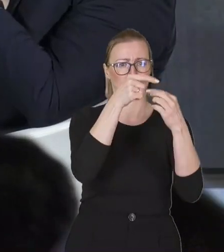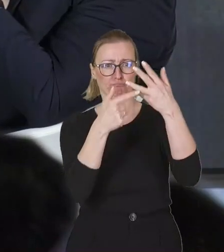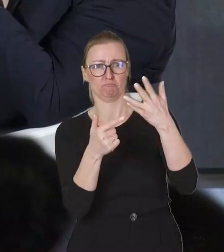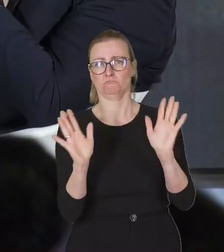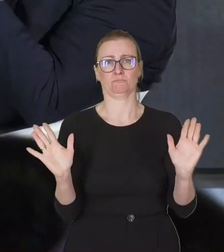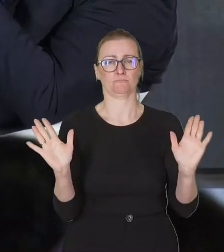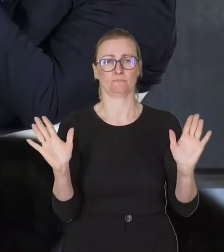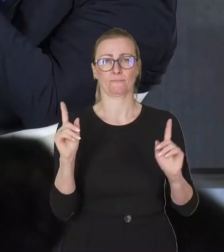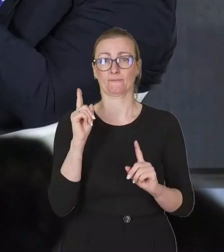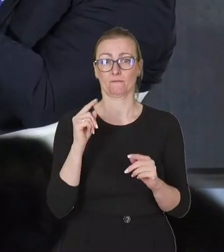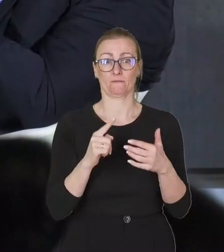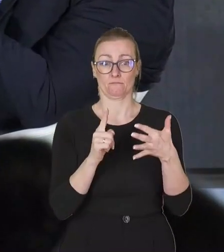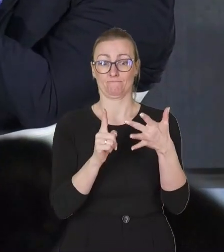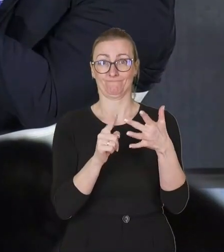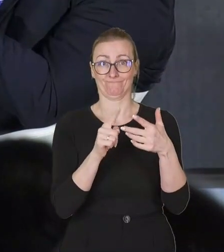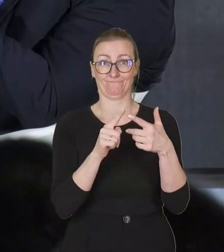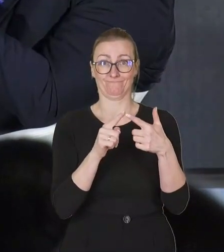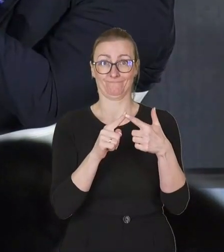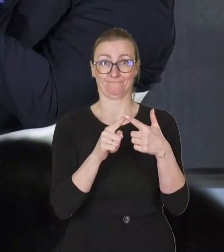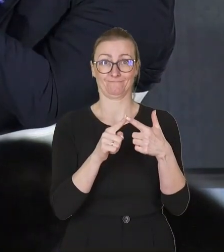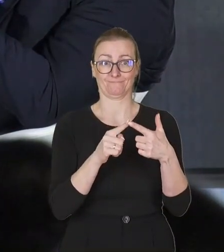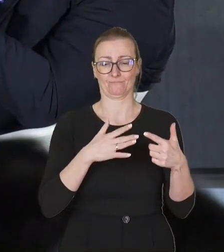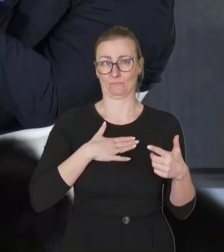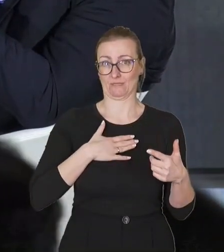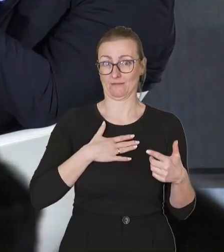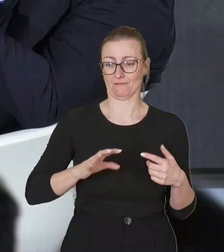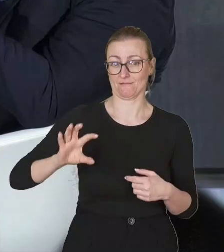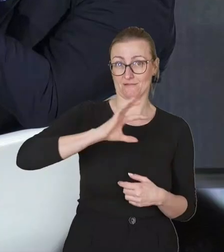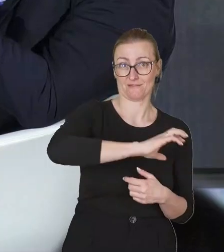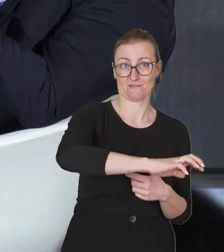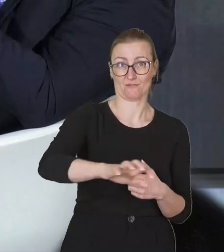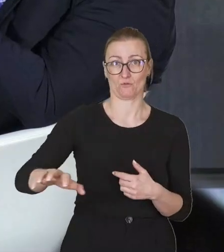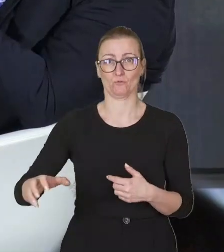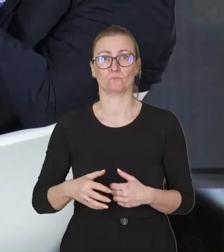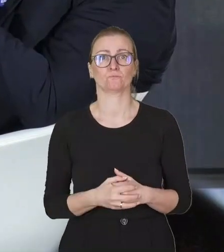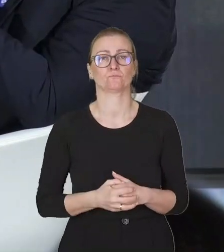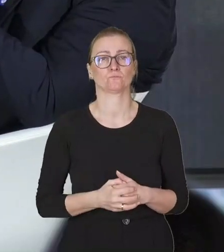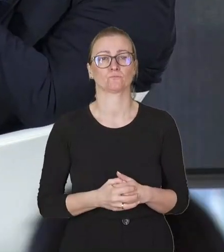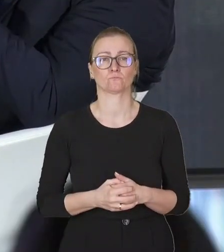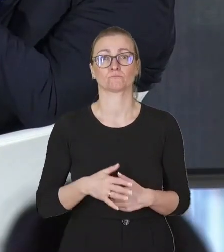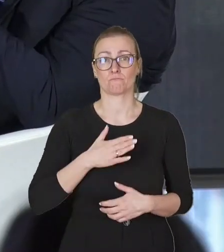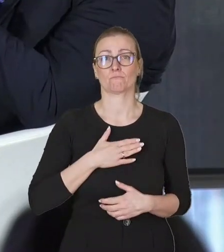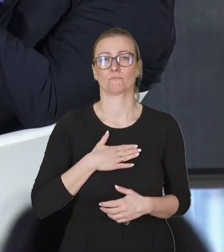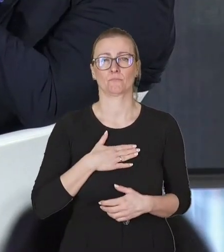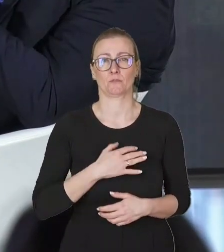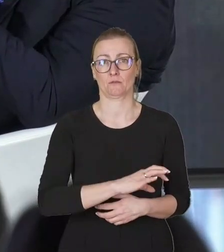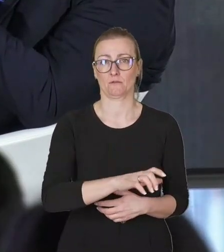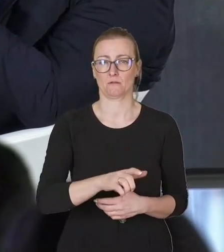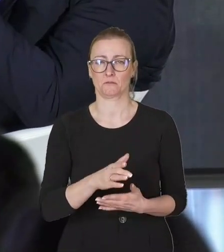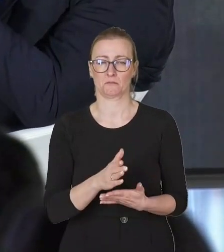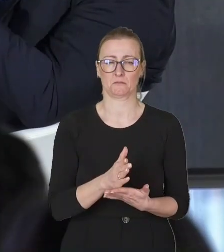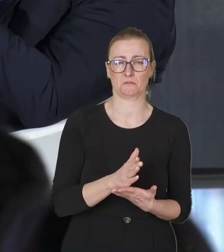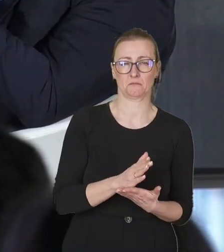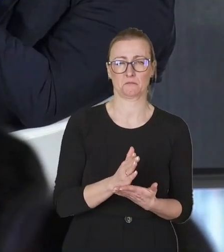Example of my region. My region is average, but for example, GDP of Pomorskie is equal